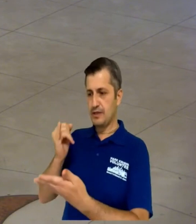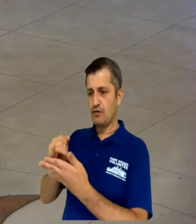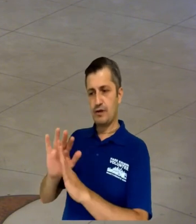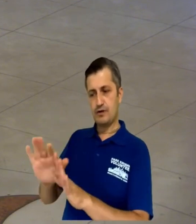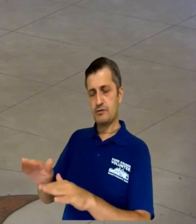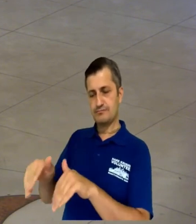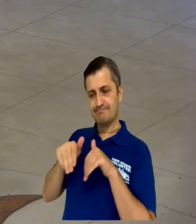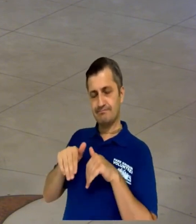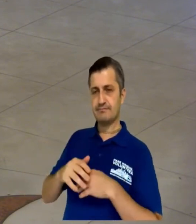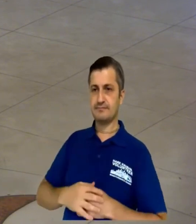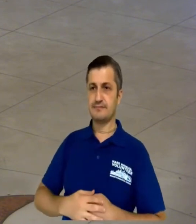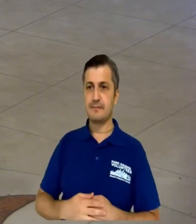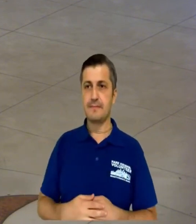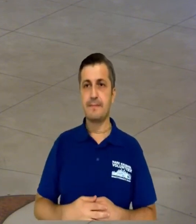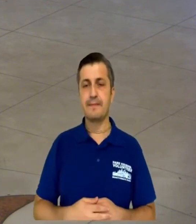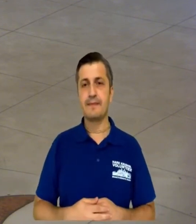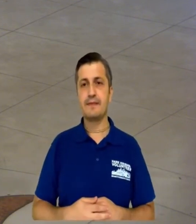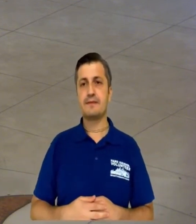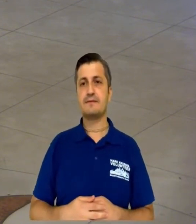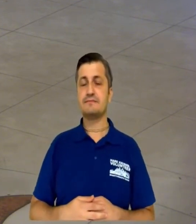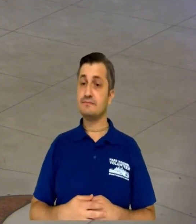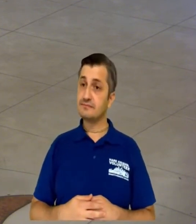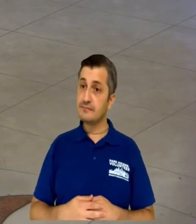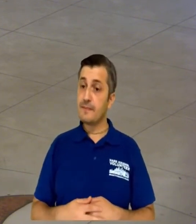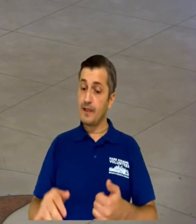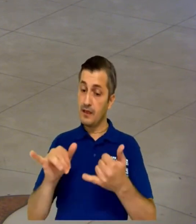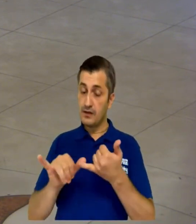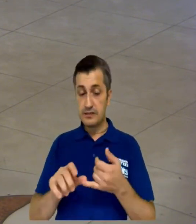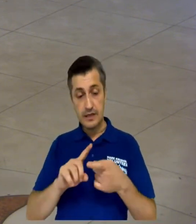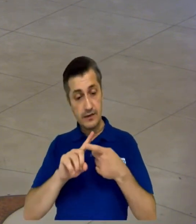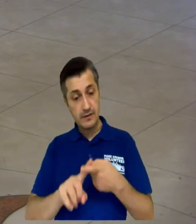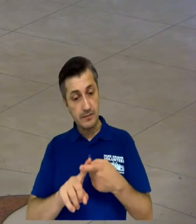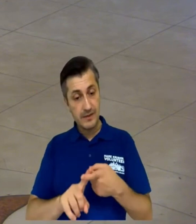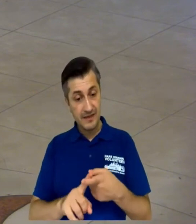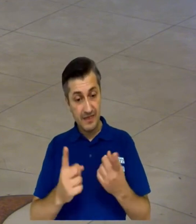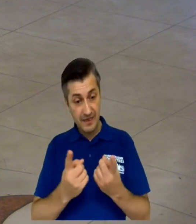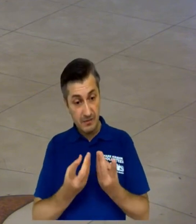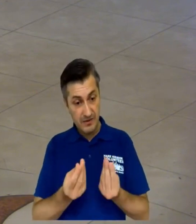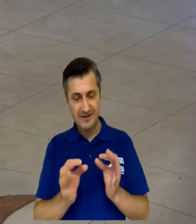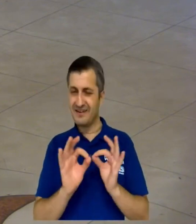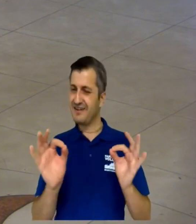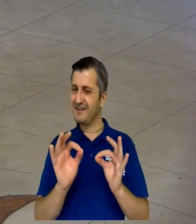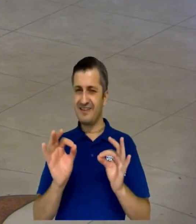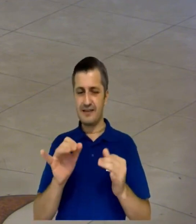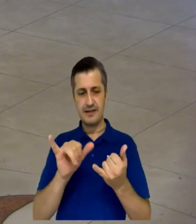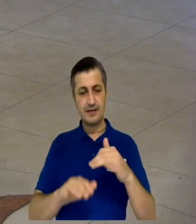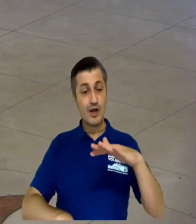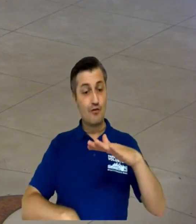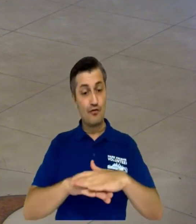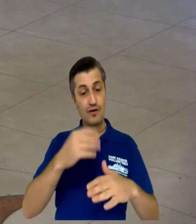So Krishna is not dependent on anything material, because he is completely spiritual. So that's the opposite,